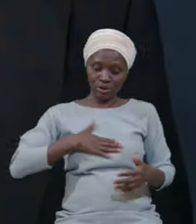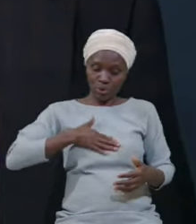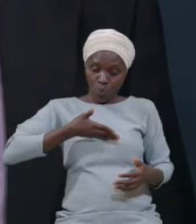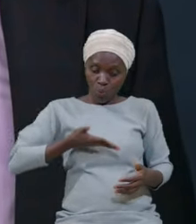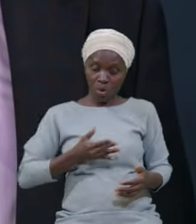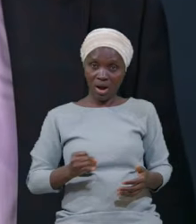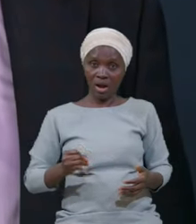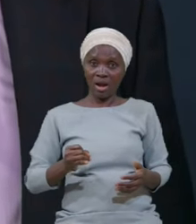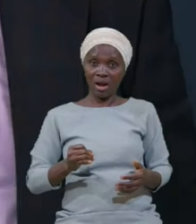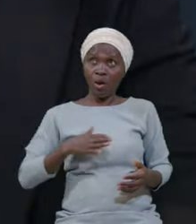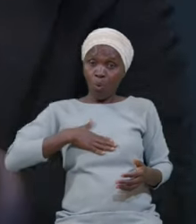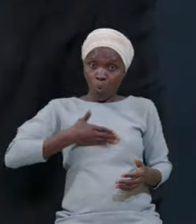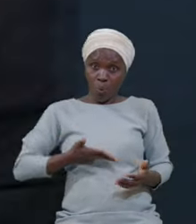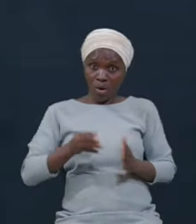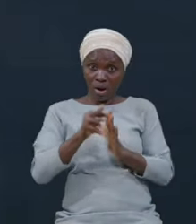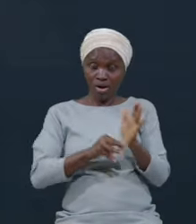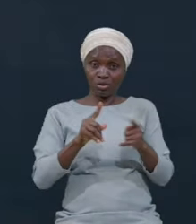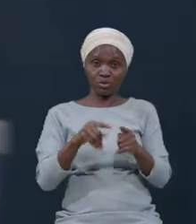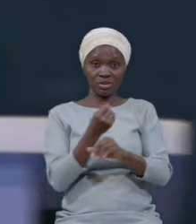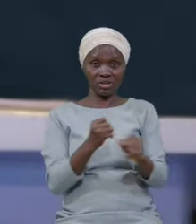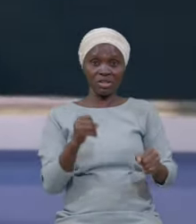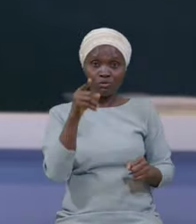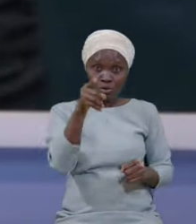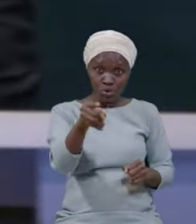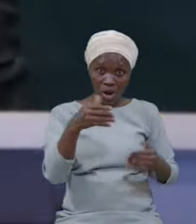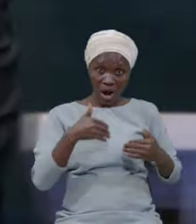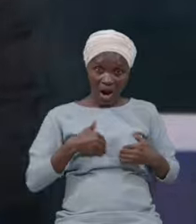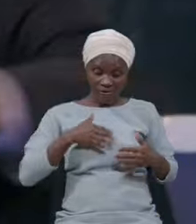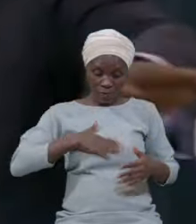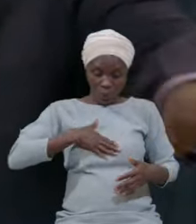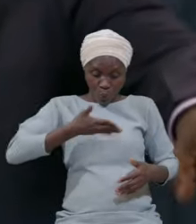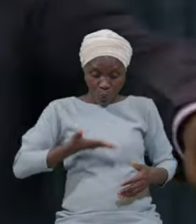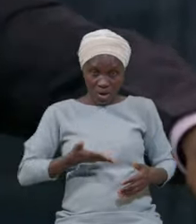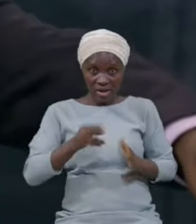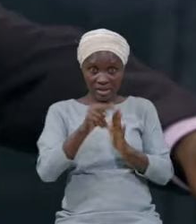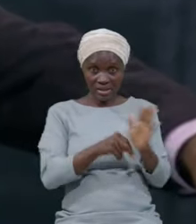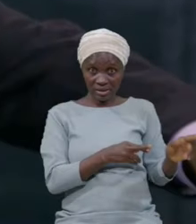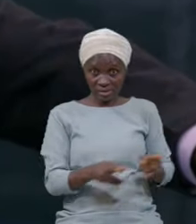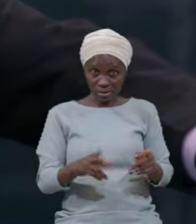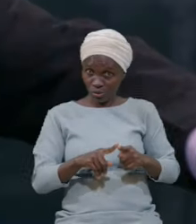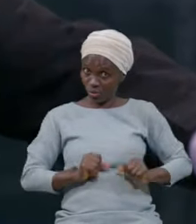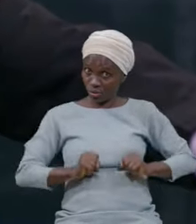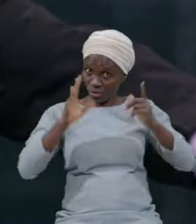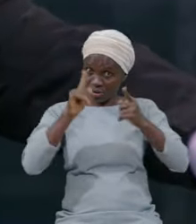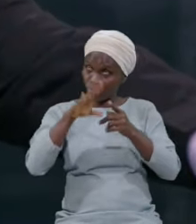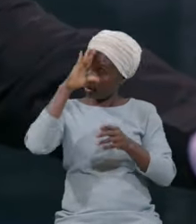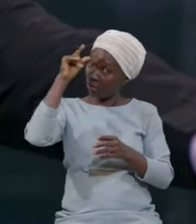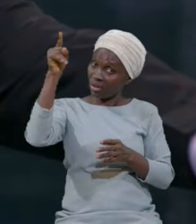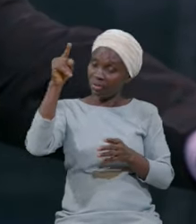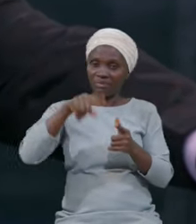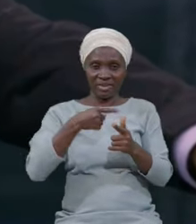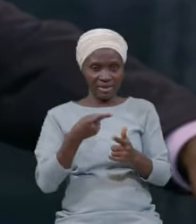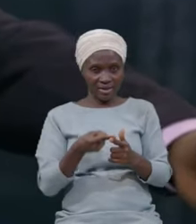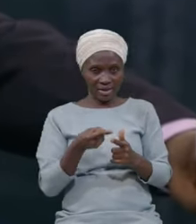to surrender. And then there's the decreed wonders and signs for